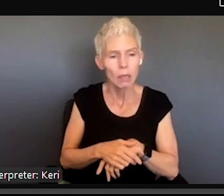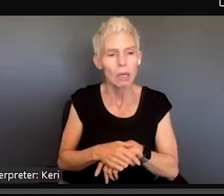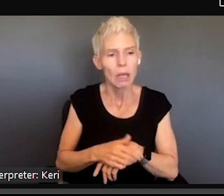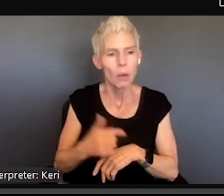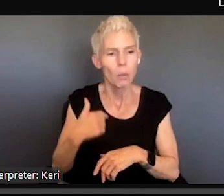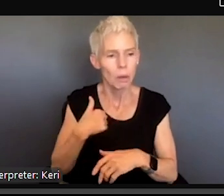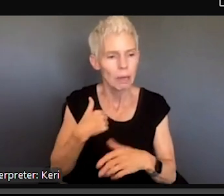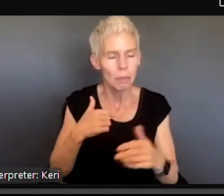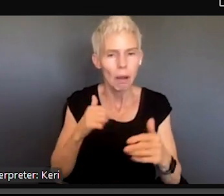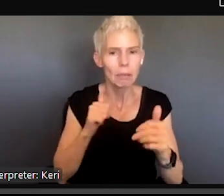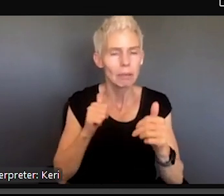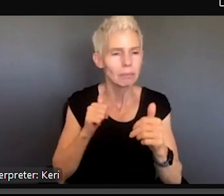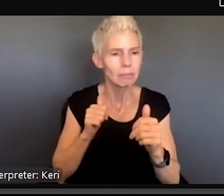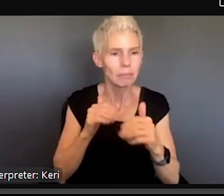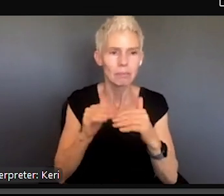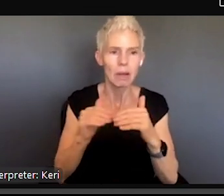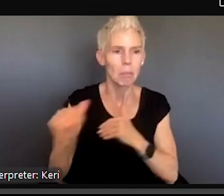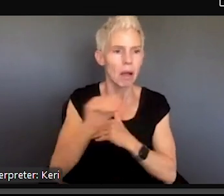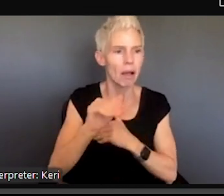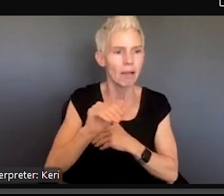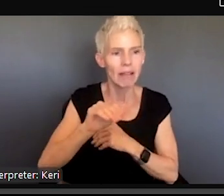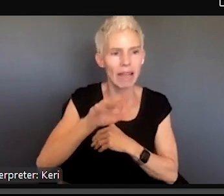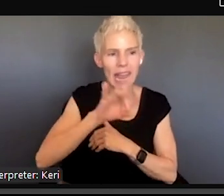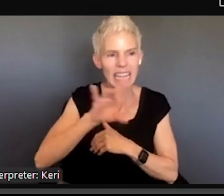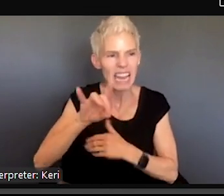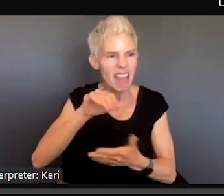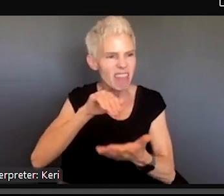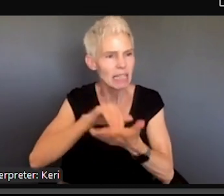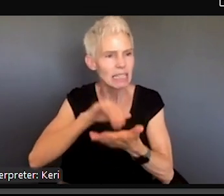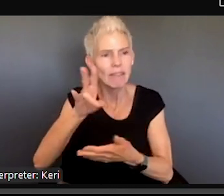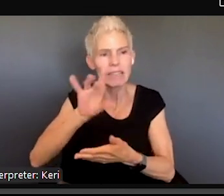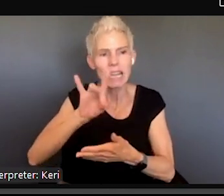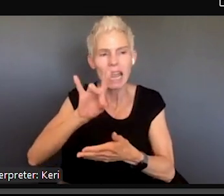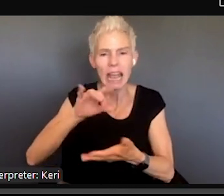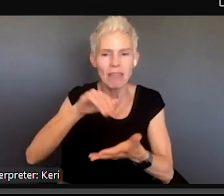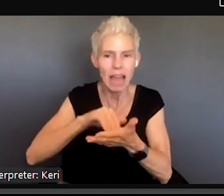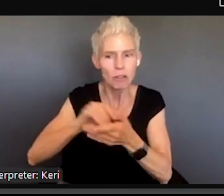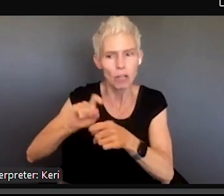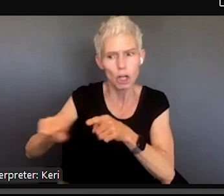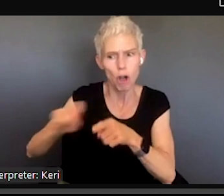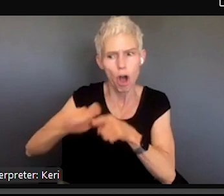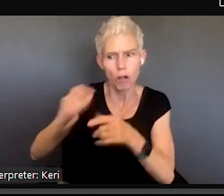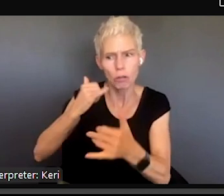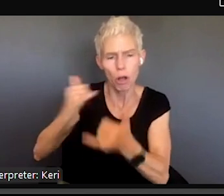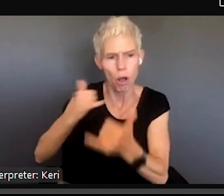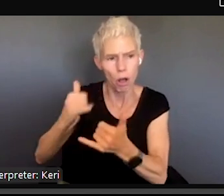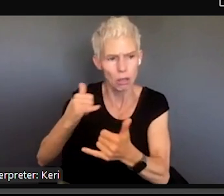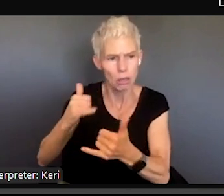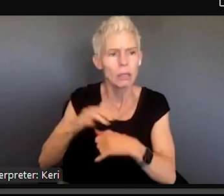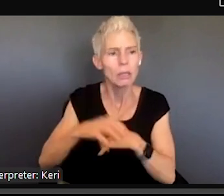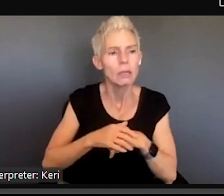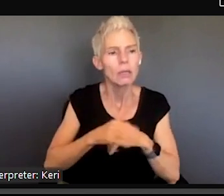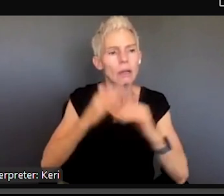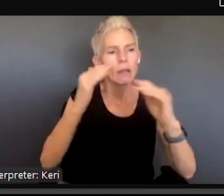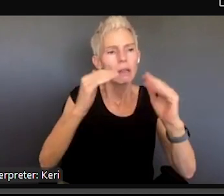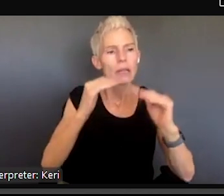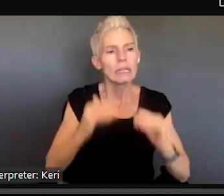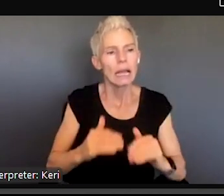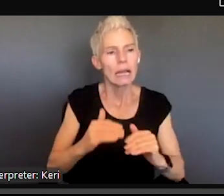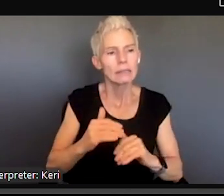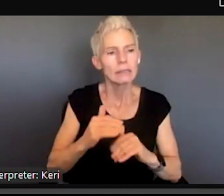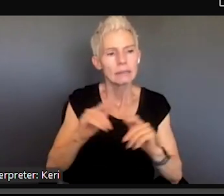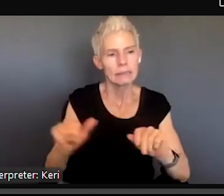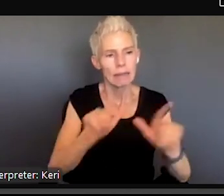exceeded 80,000 callers at this point. So again, tremendous uptake of this line. And then the next